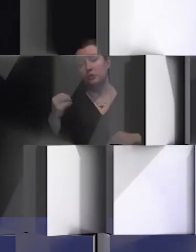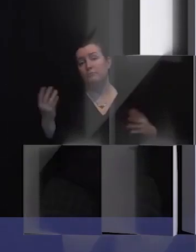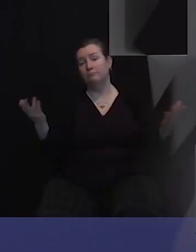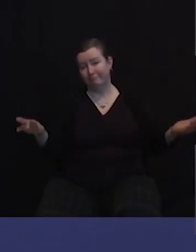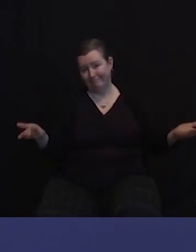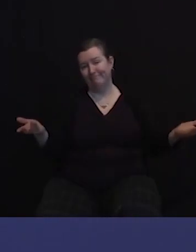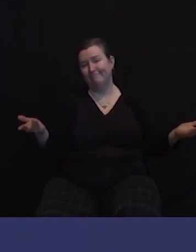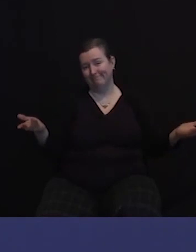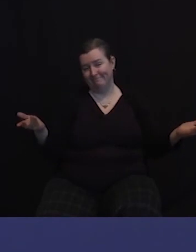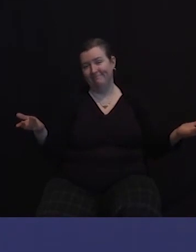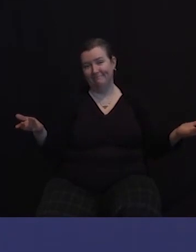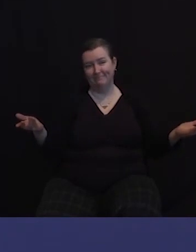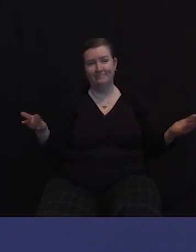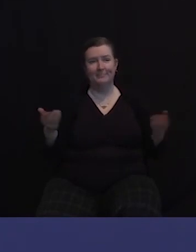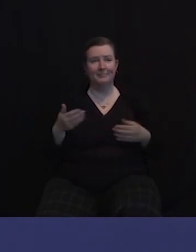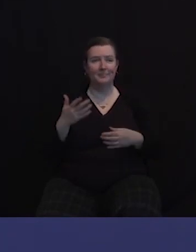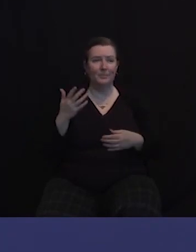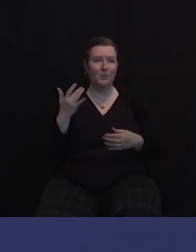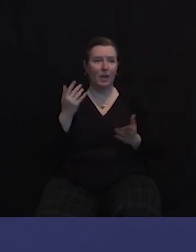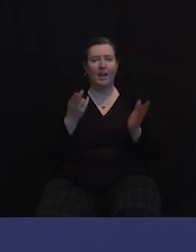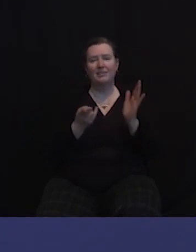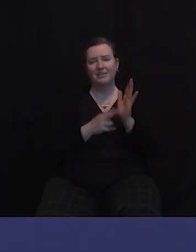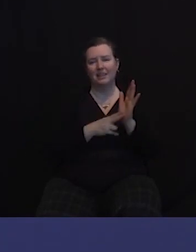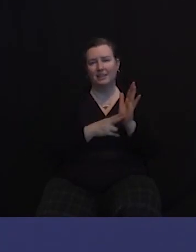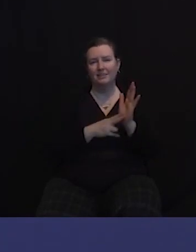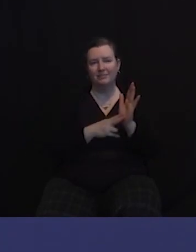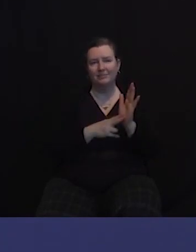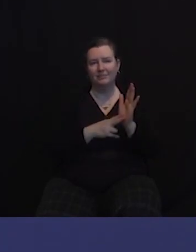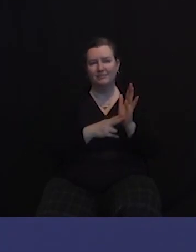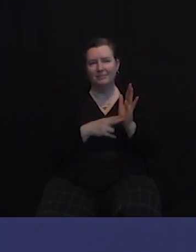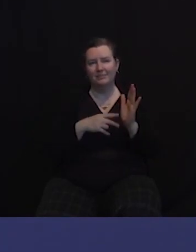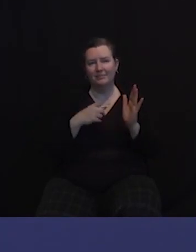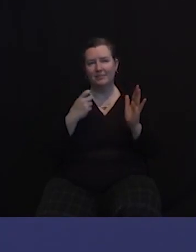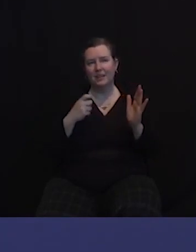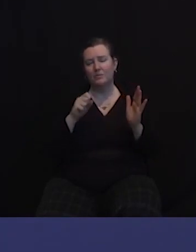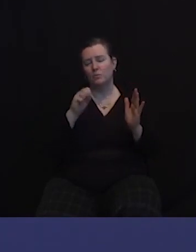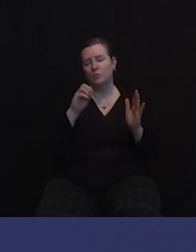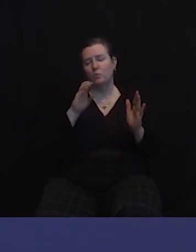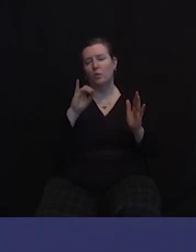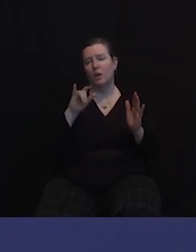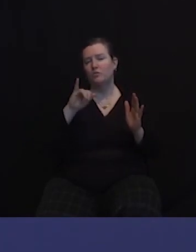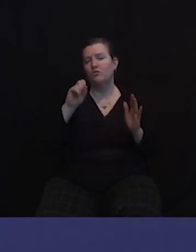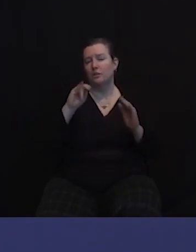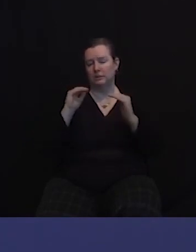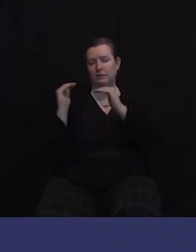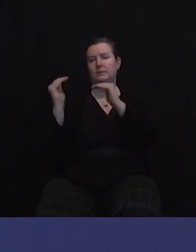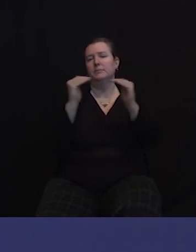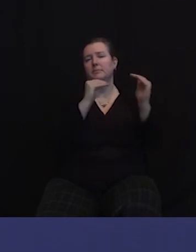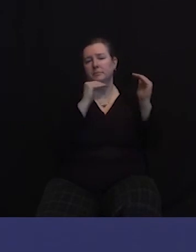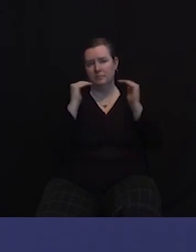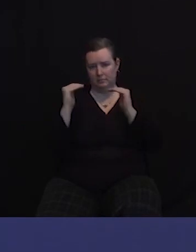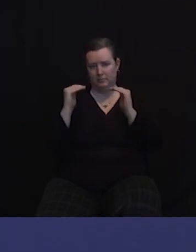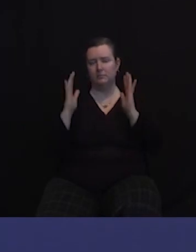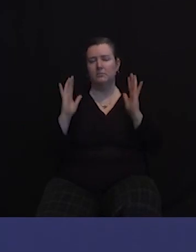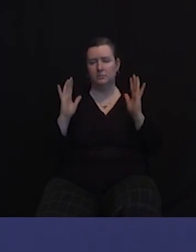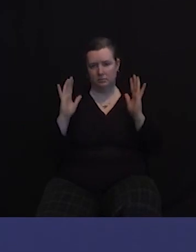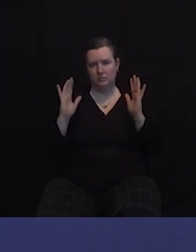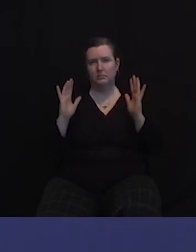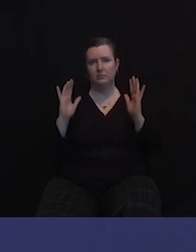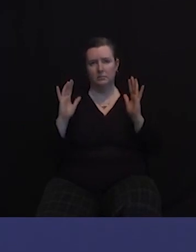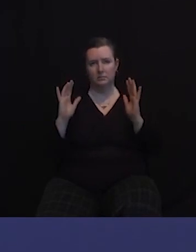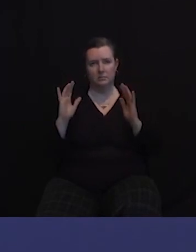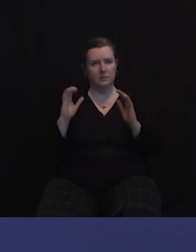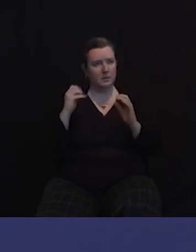these bills, the reason why we've been in the fight, is for social justice, to undo the wrongs that have been existing for decades